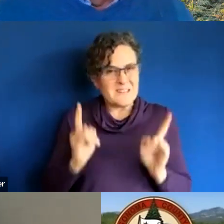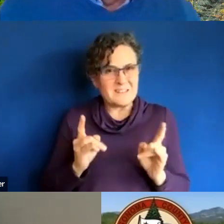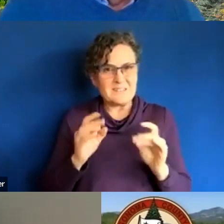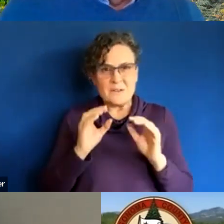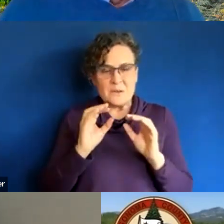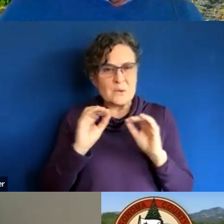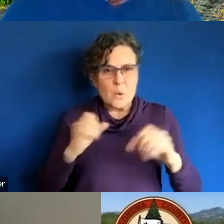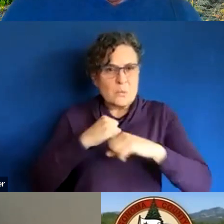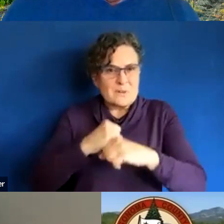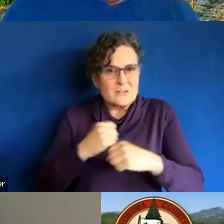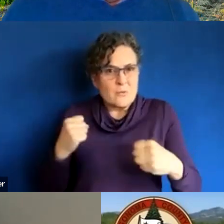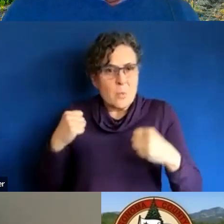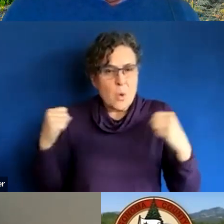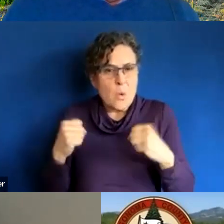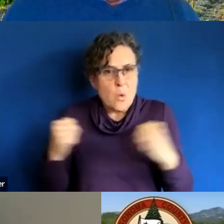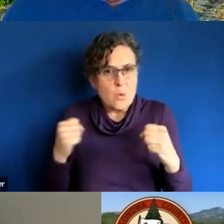electricity?